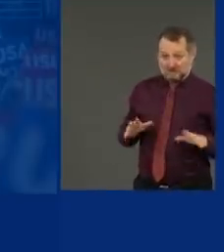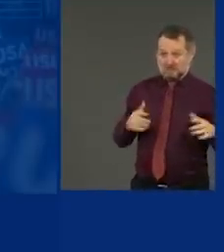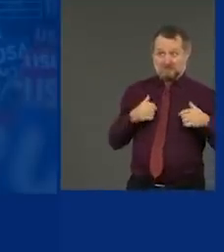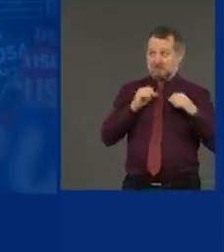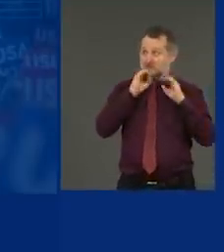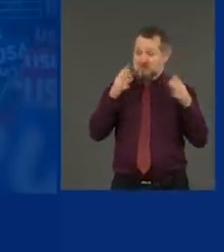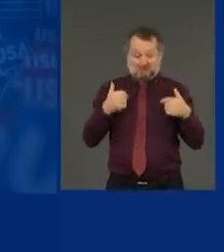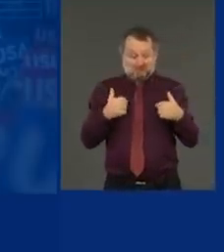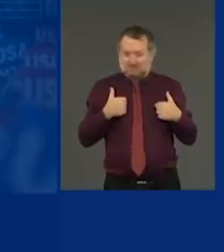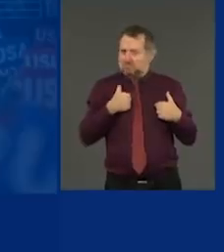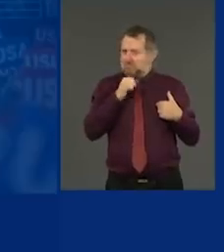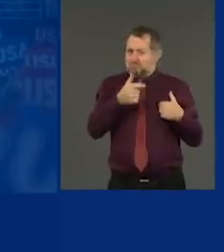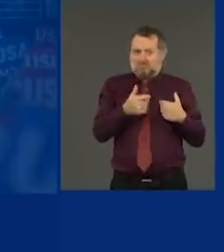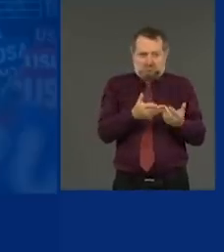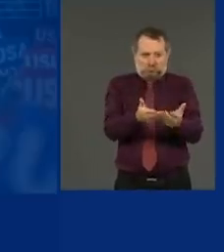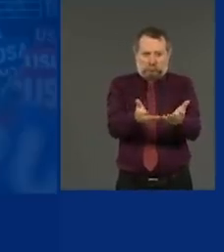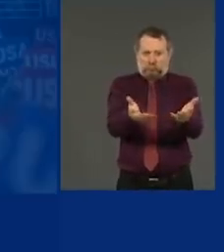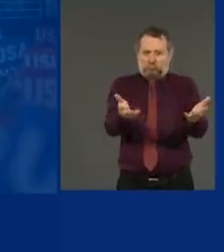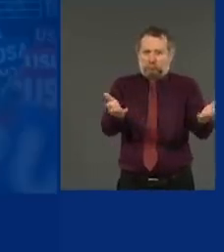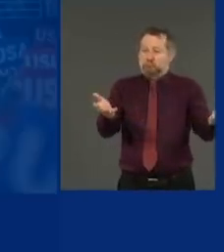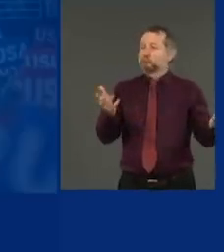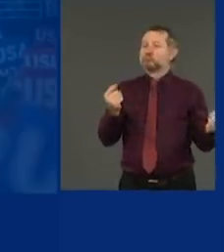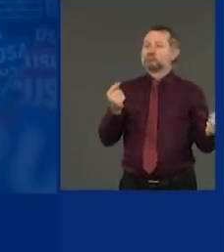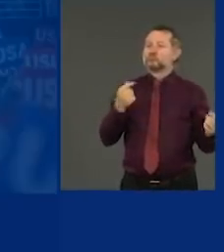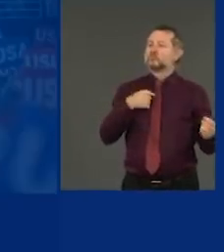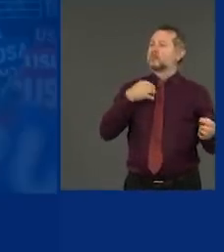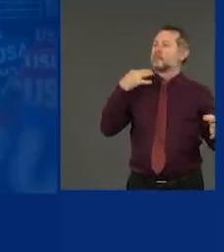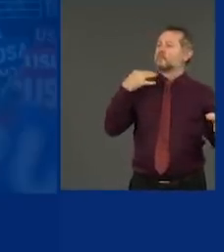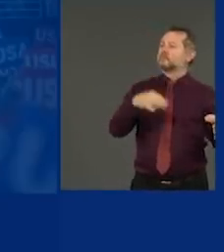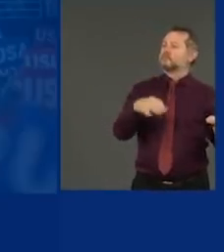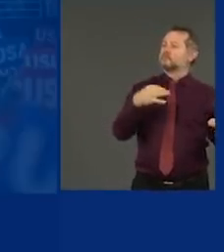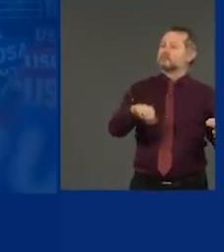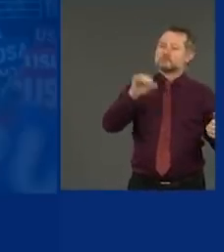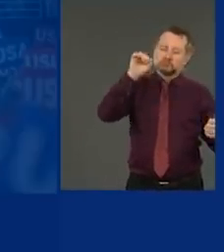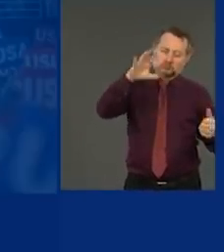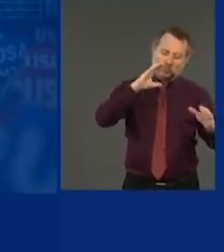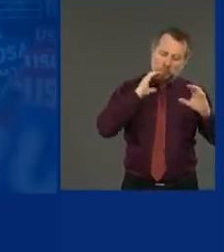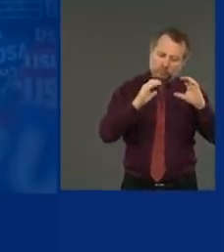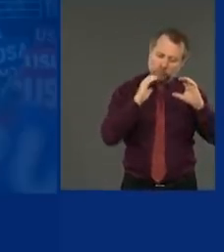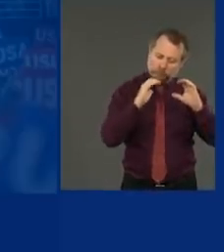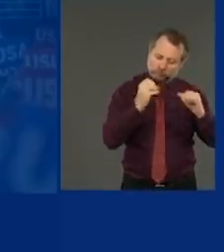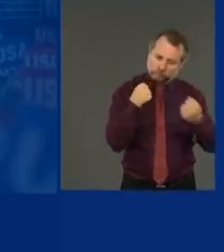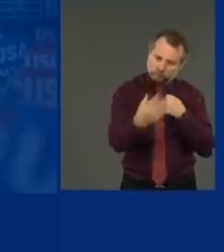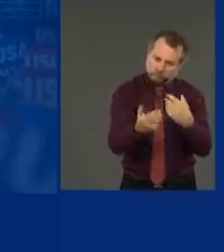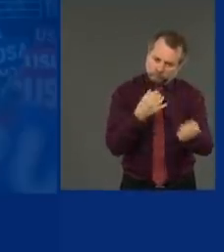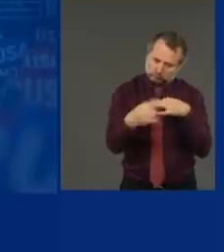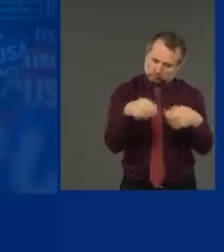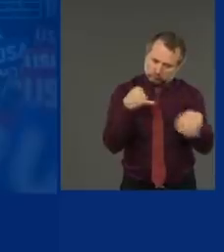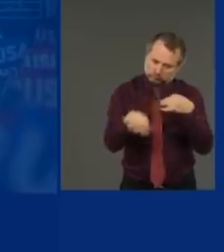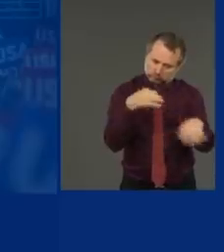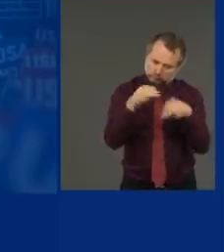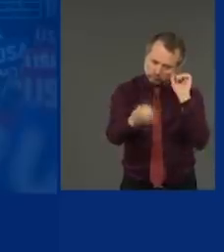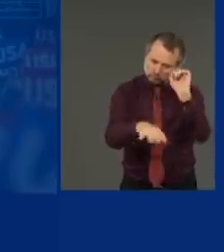I communicated information to the people of the state, and the